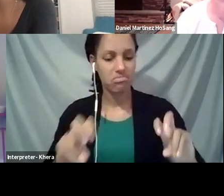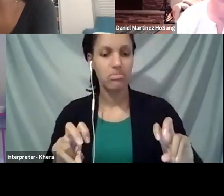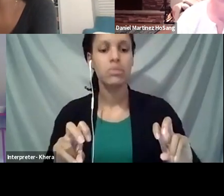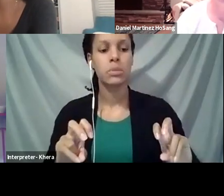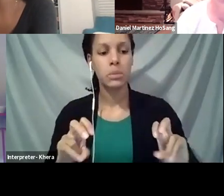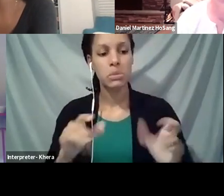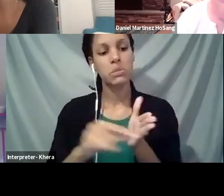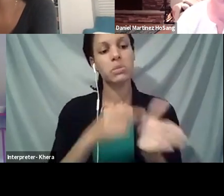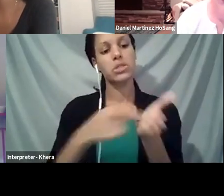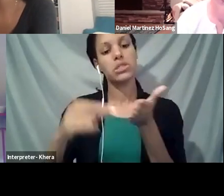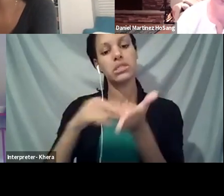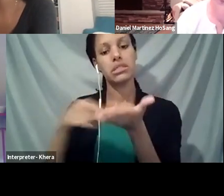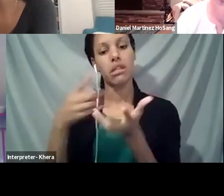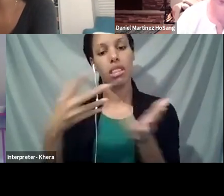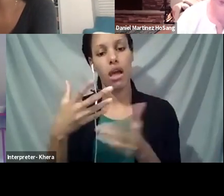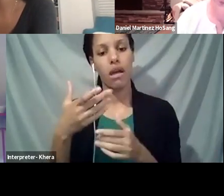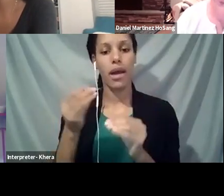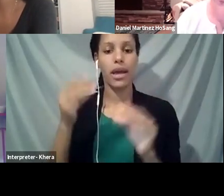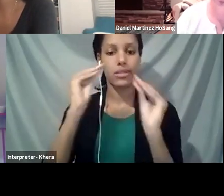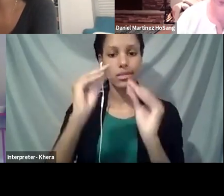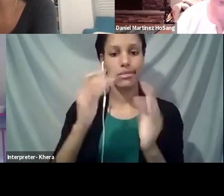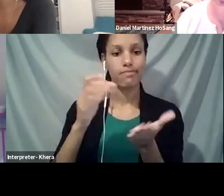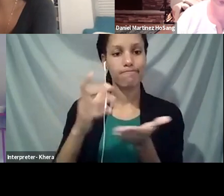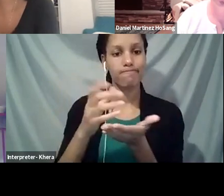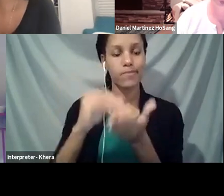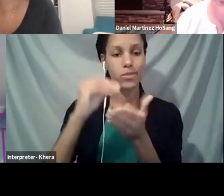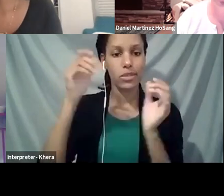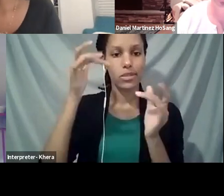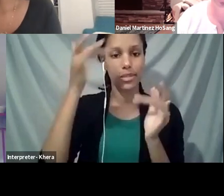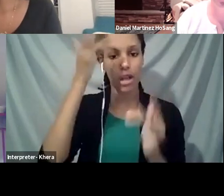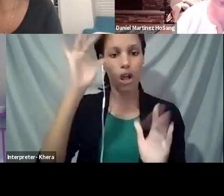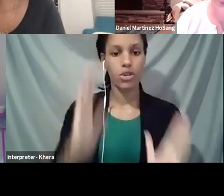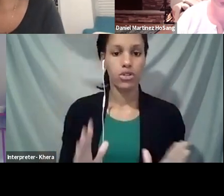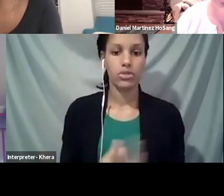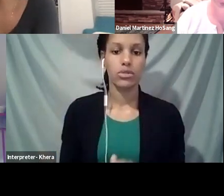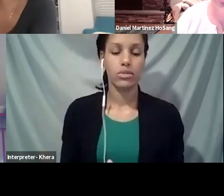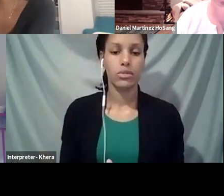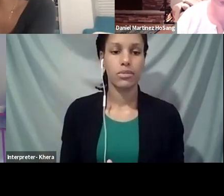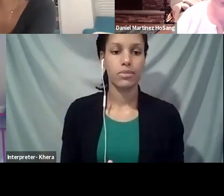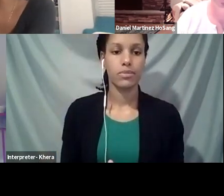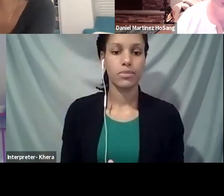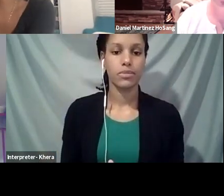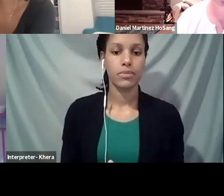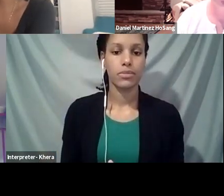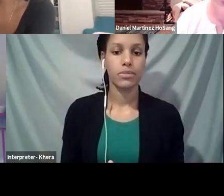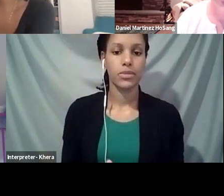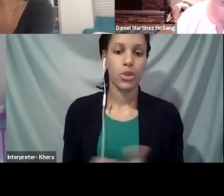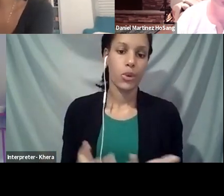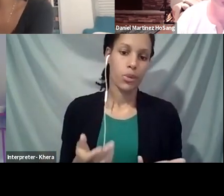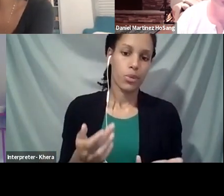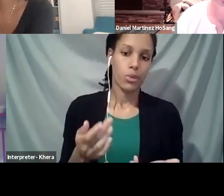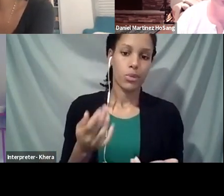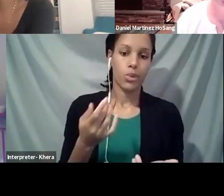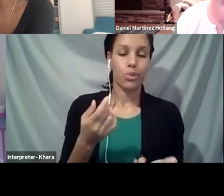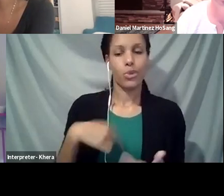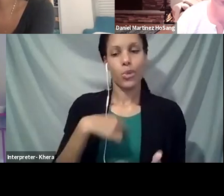as a discourse that perpetuates like a racial ideology because we live in an imperfect system. I think